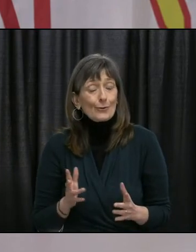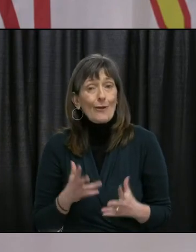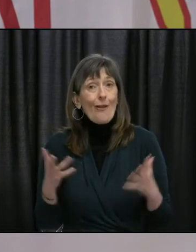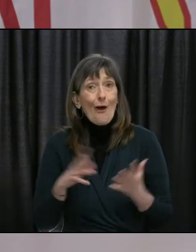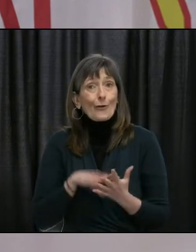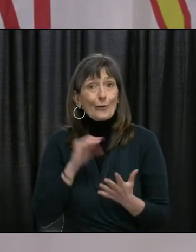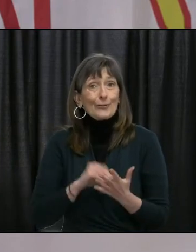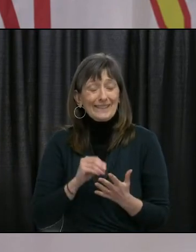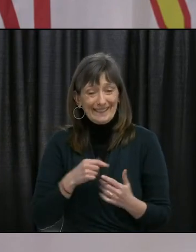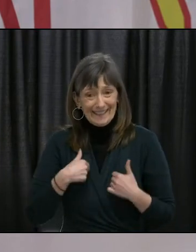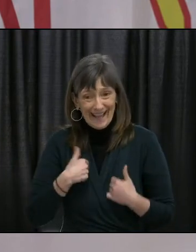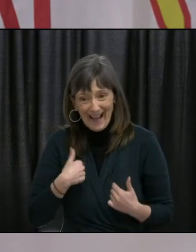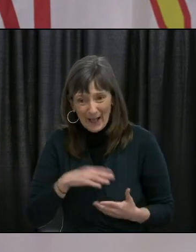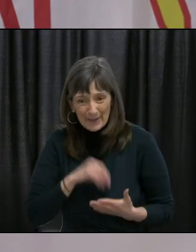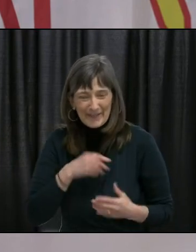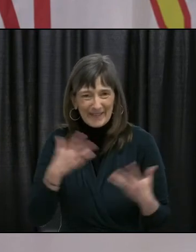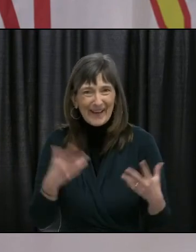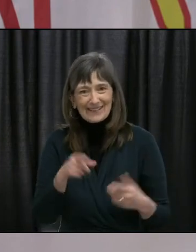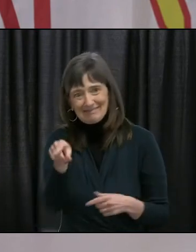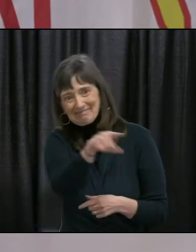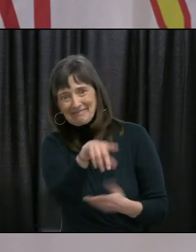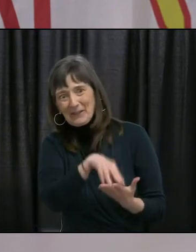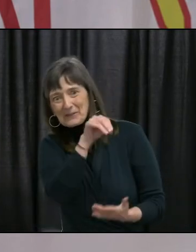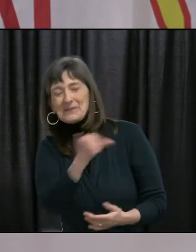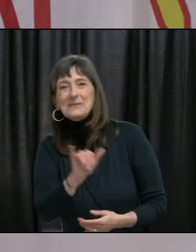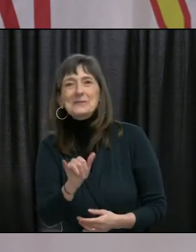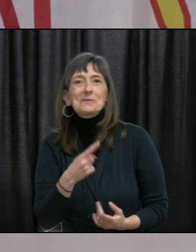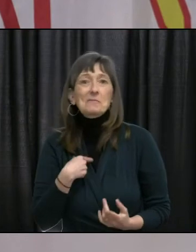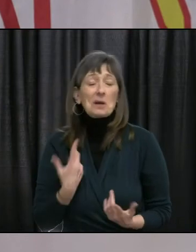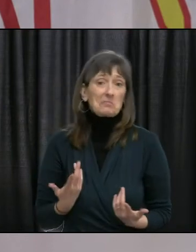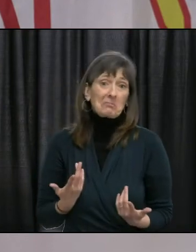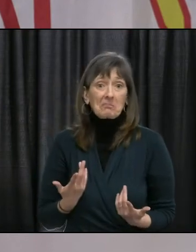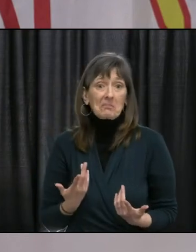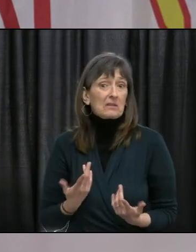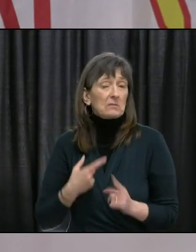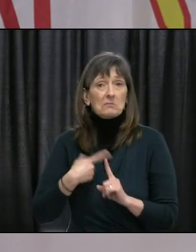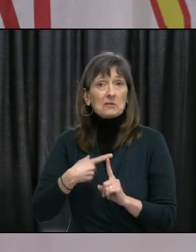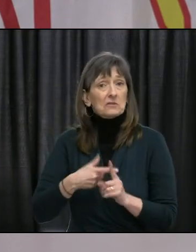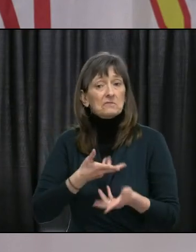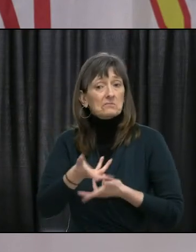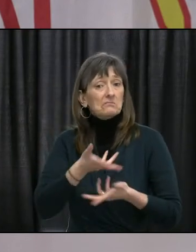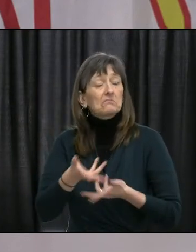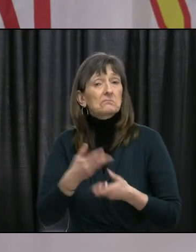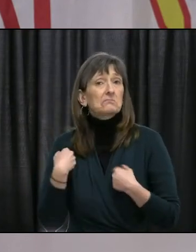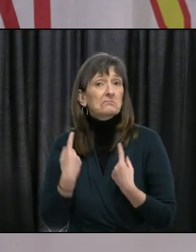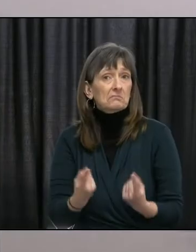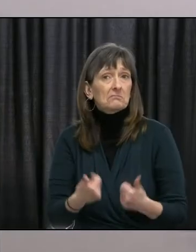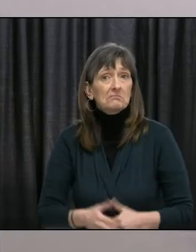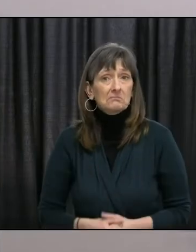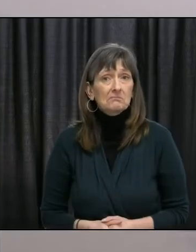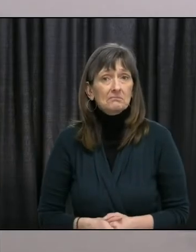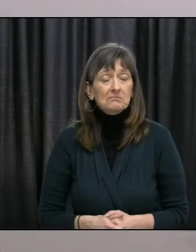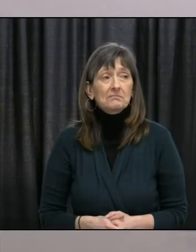I think, for everybody at the table. But on the whole, I think it's been quite positive.